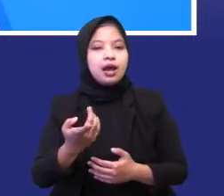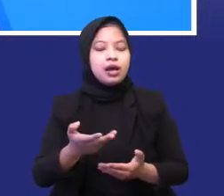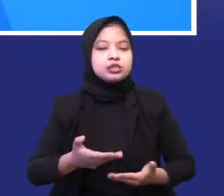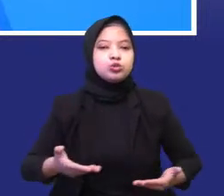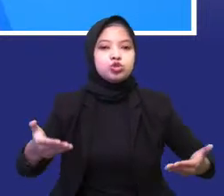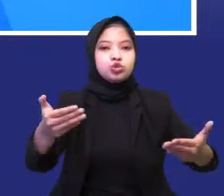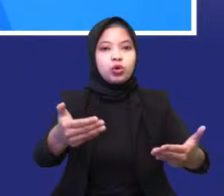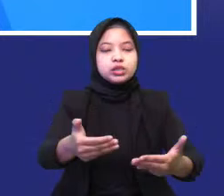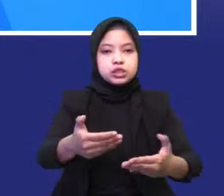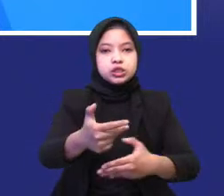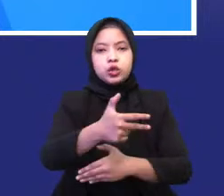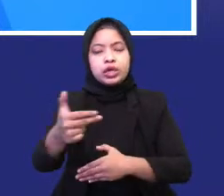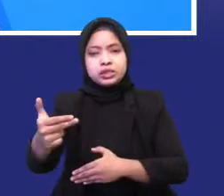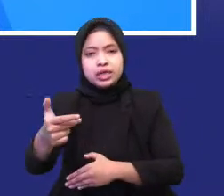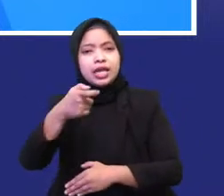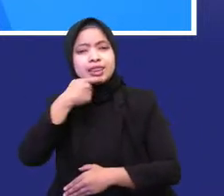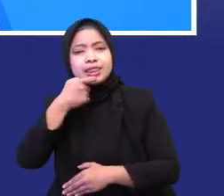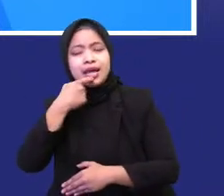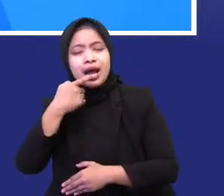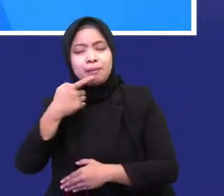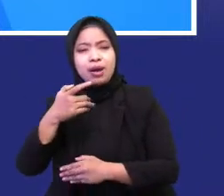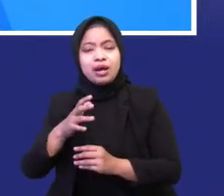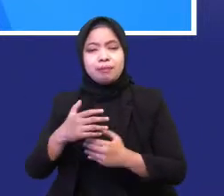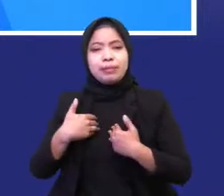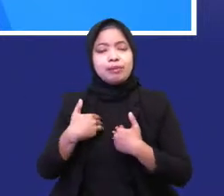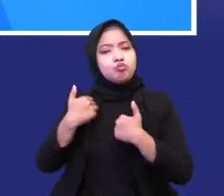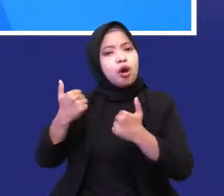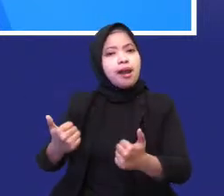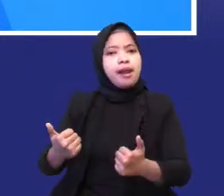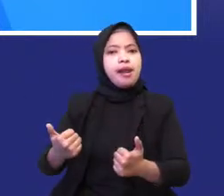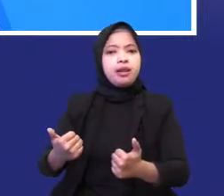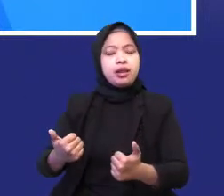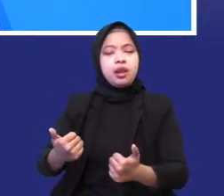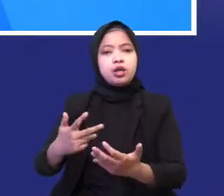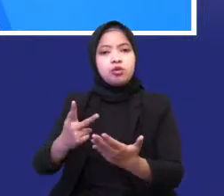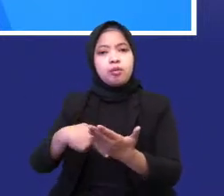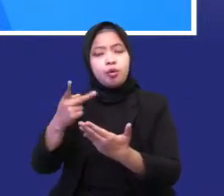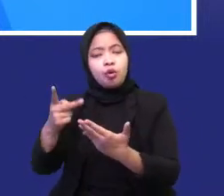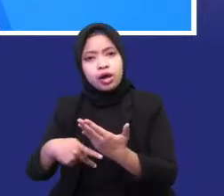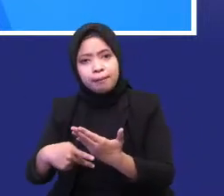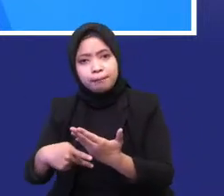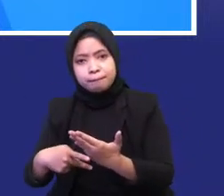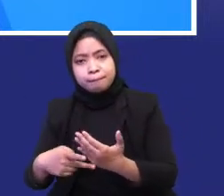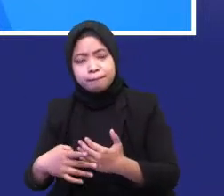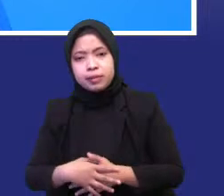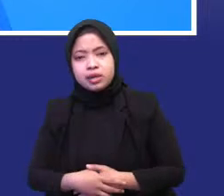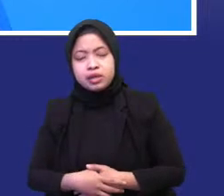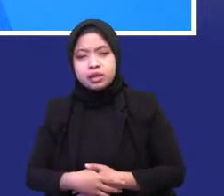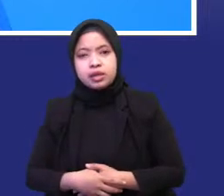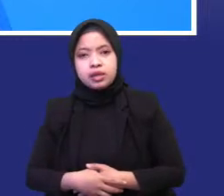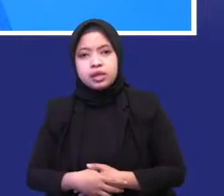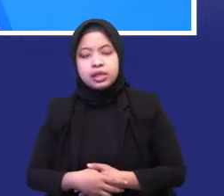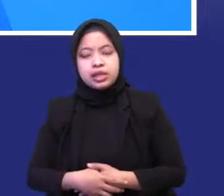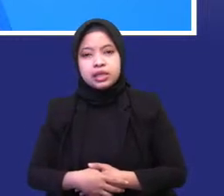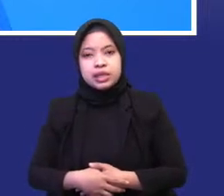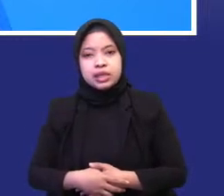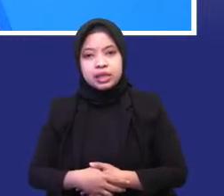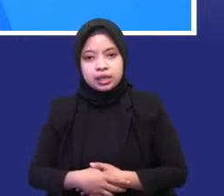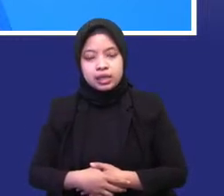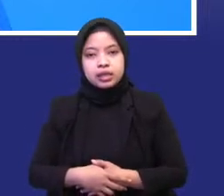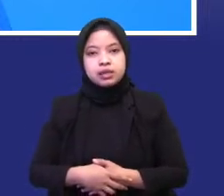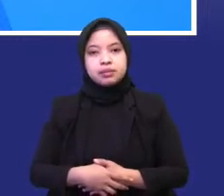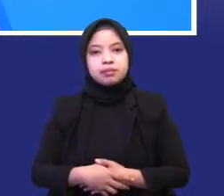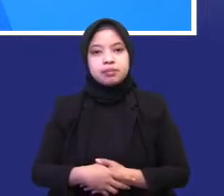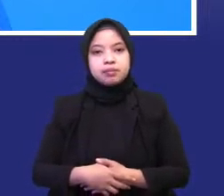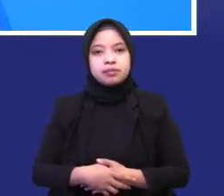but what do you expect to be the impact of the spread of coronavirus cases, of allowing tens of millions of people to